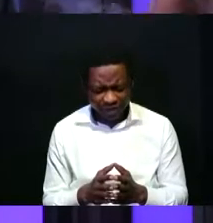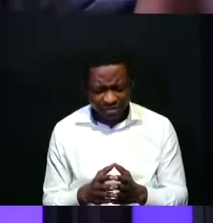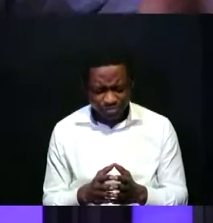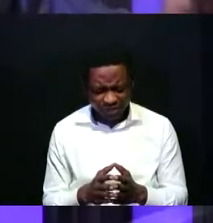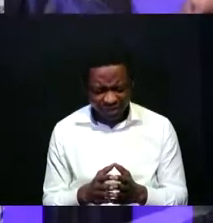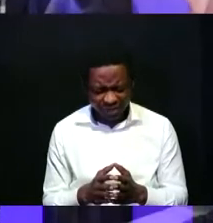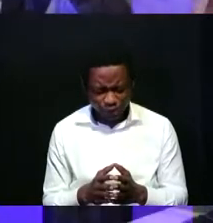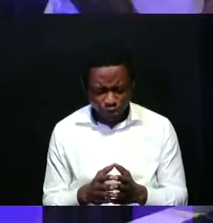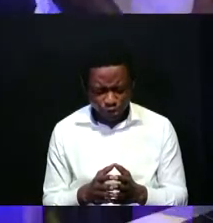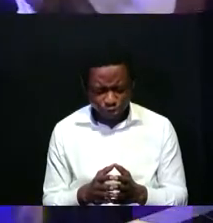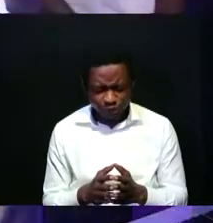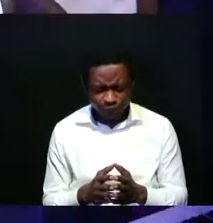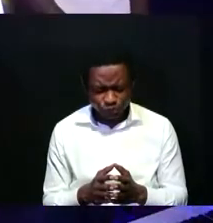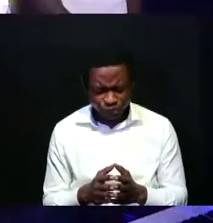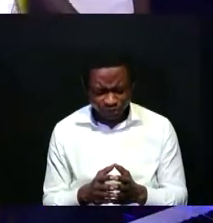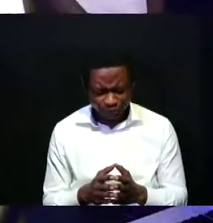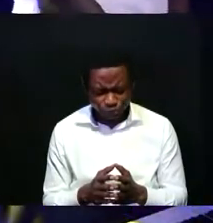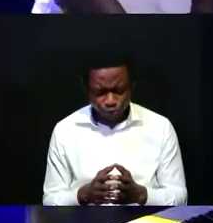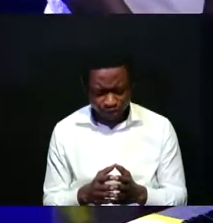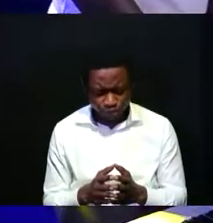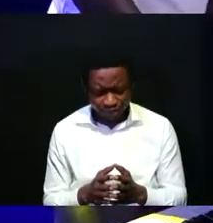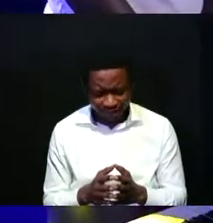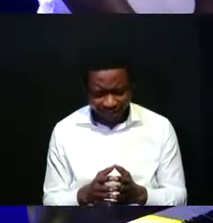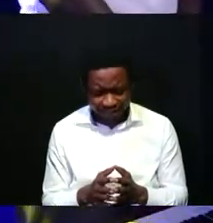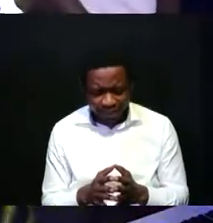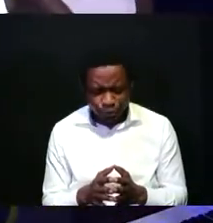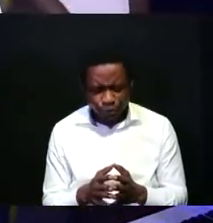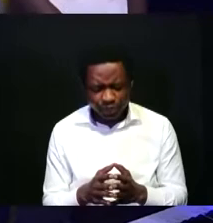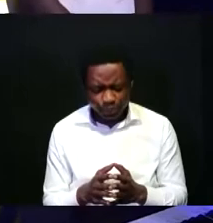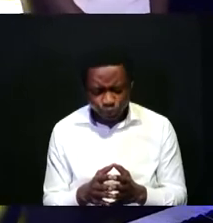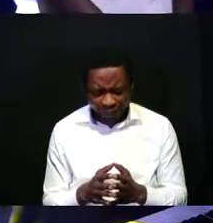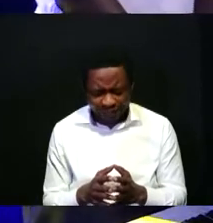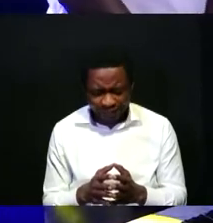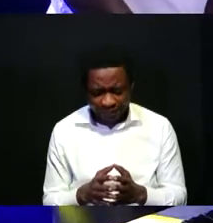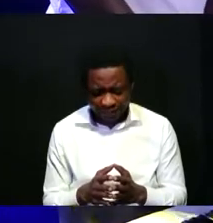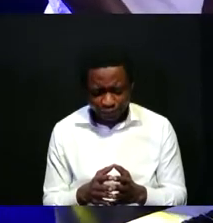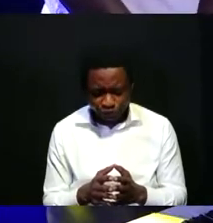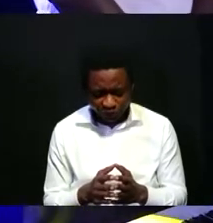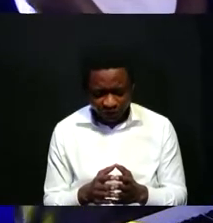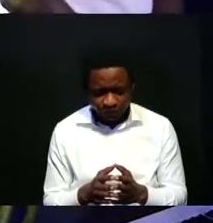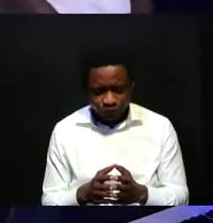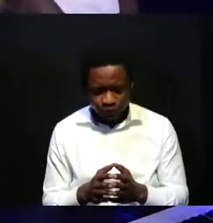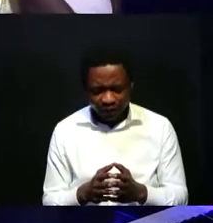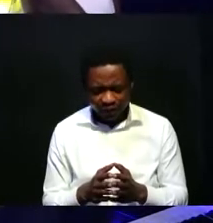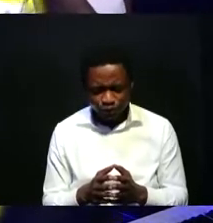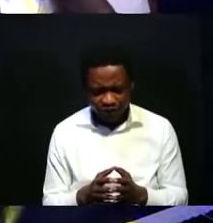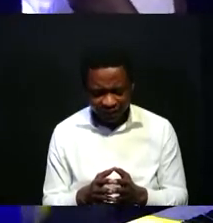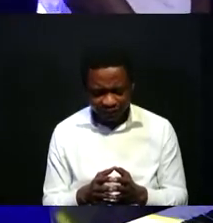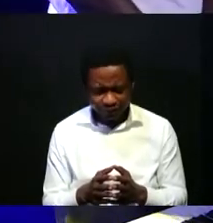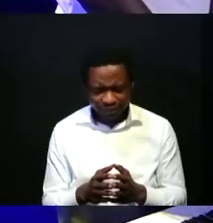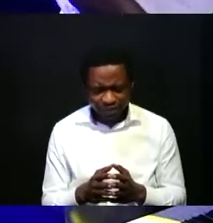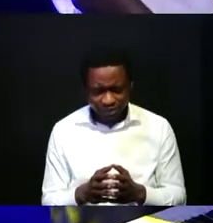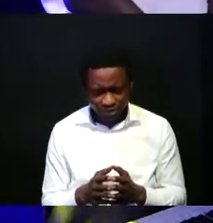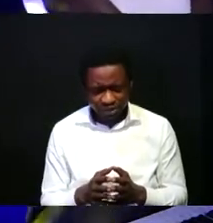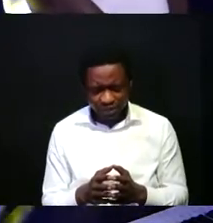andeya. Zada hasunabre antoyo kasayandaya. Make a lubo otoyo siyedeya. Make a